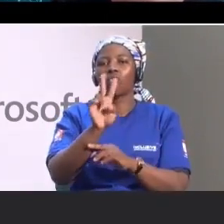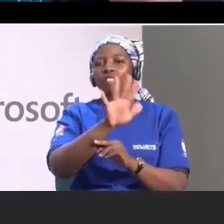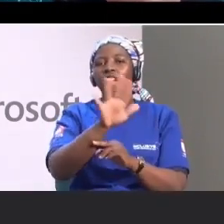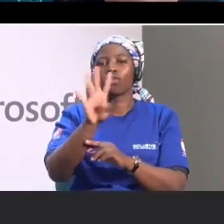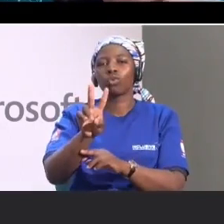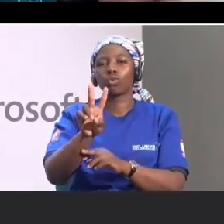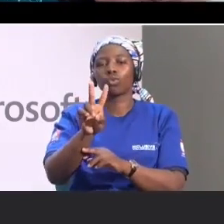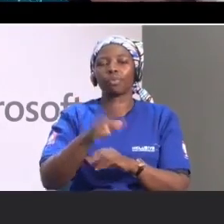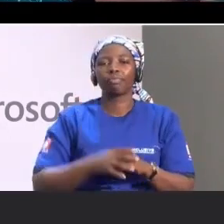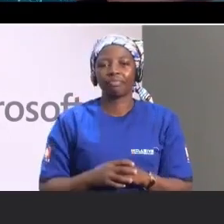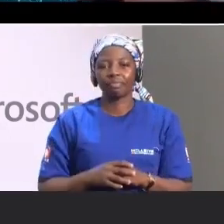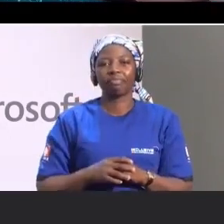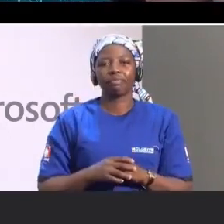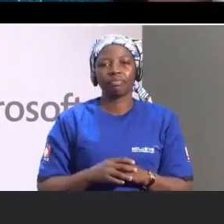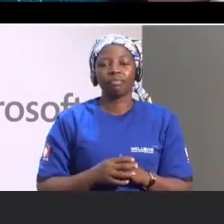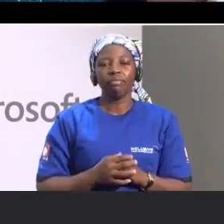KS2952,